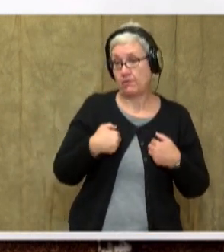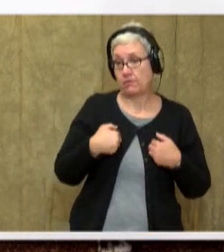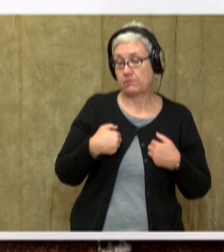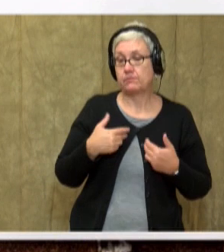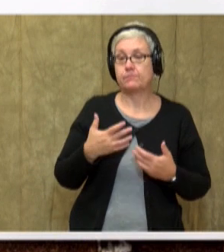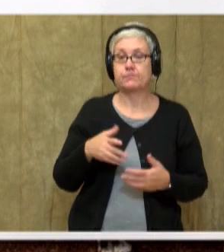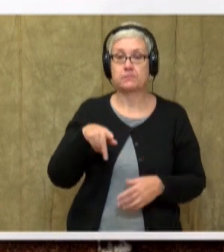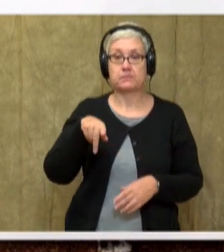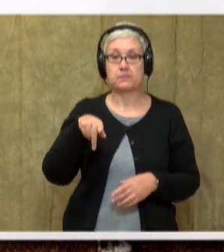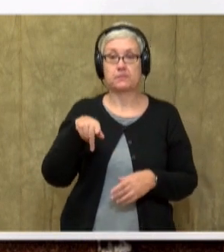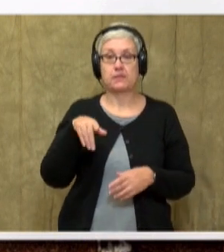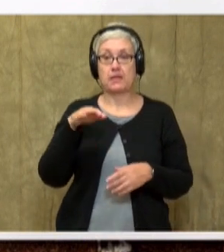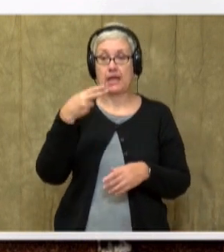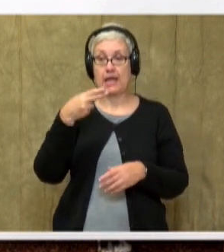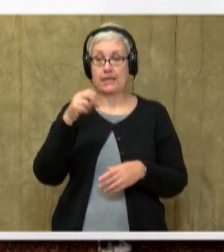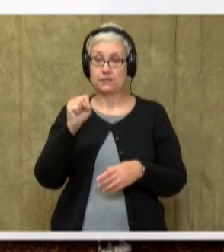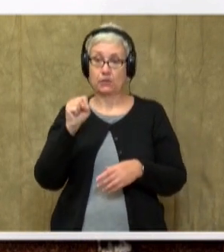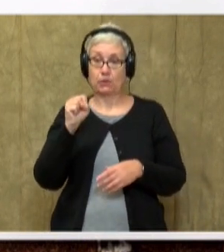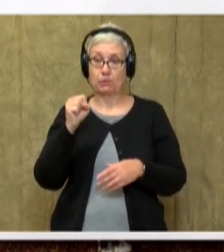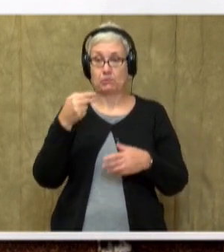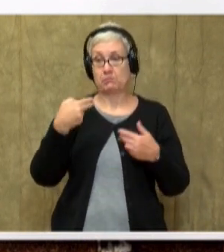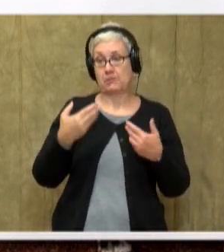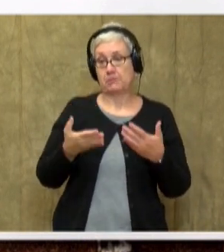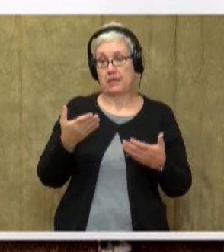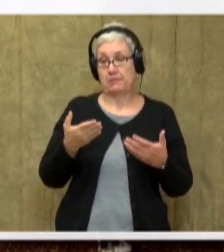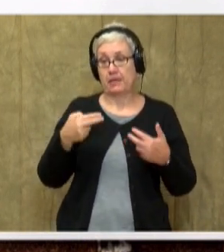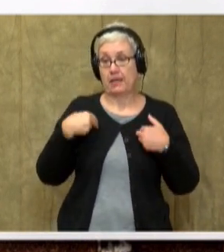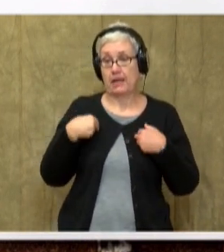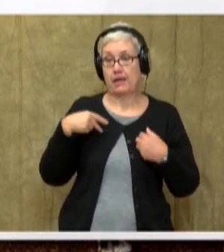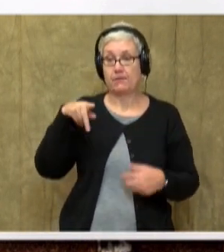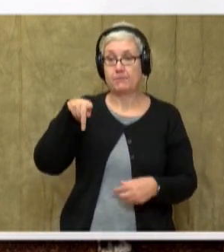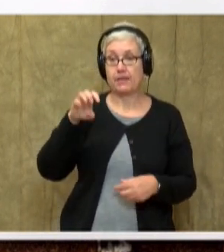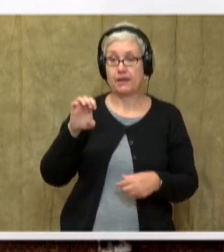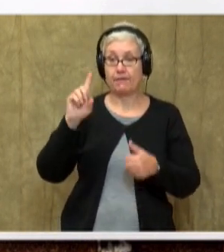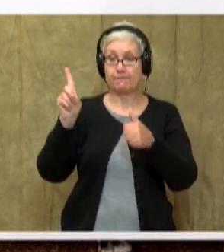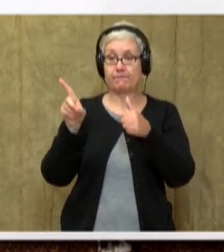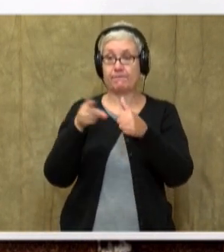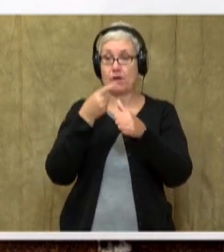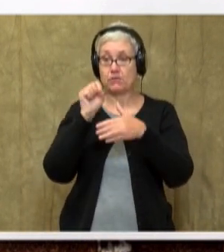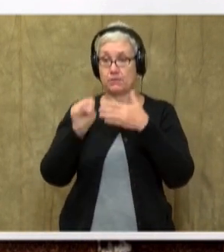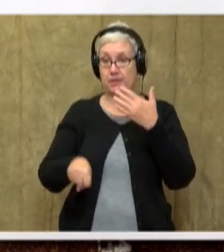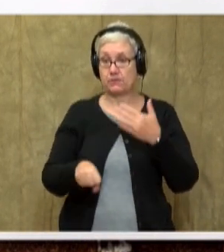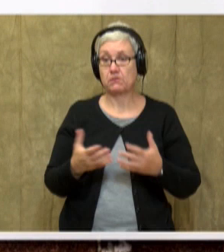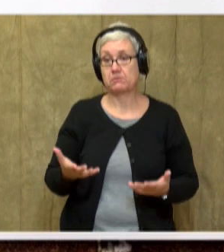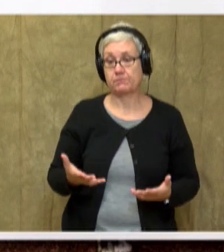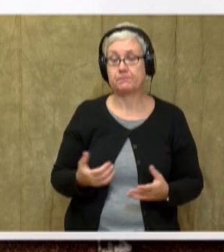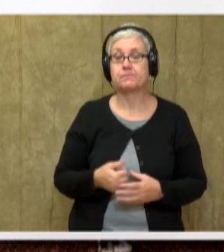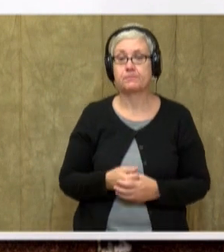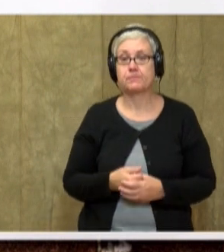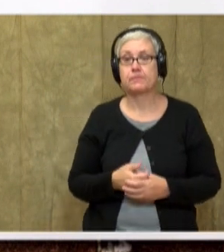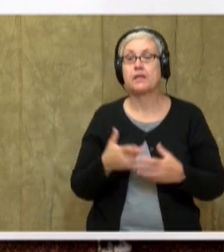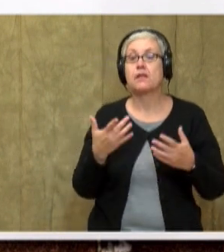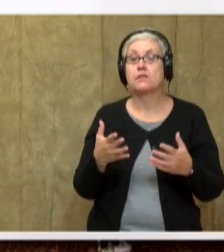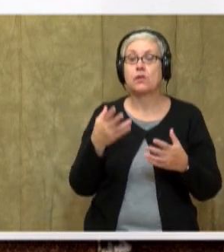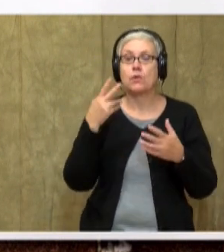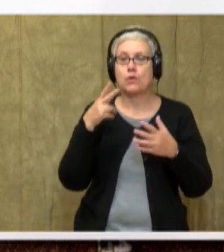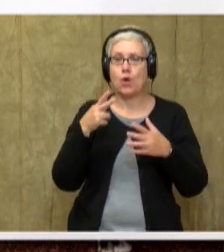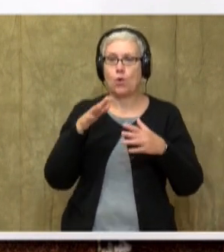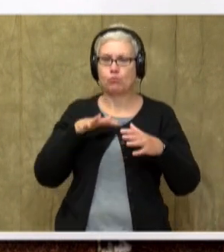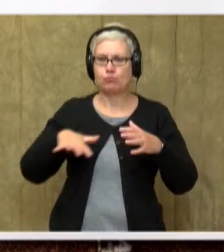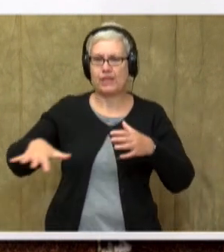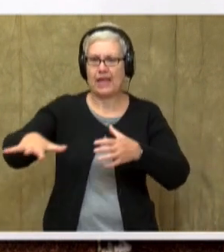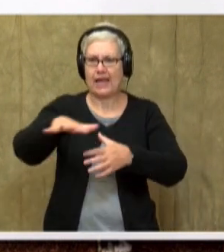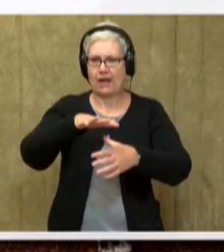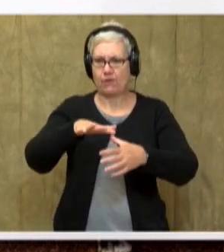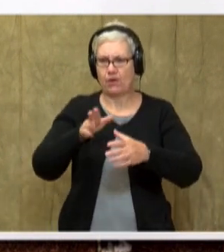have PE the first semester and you may not. So those are going to be things, you know, that are going to be really important. To learn the layout of the new school, you can learn that